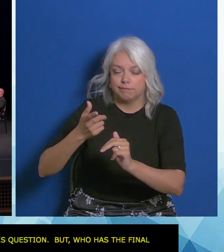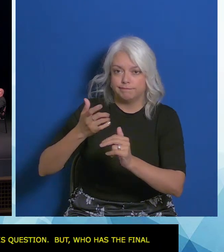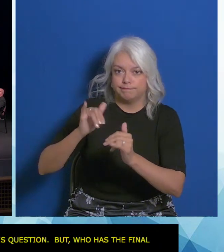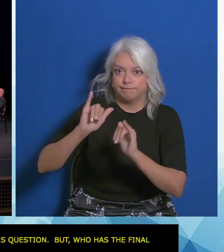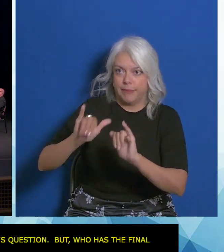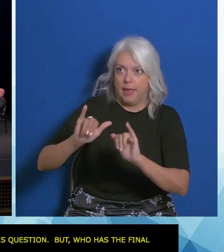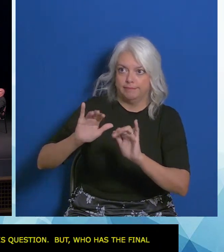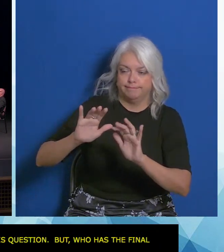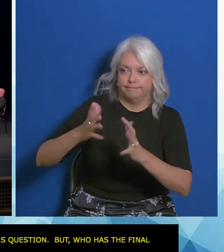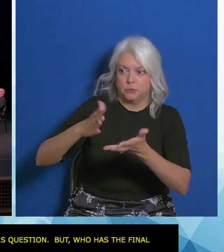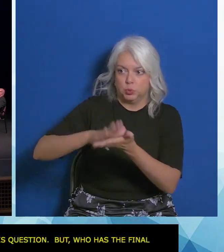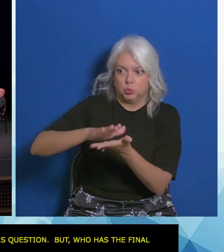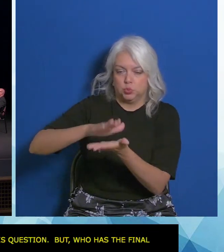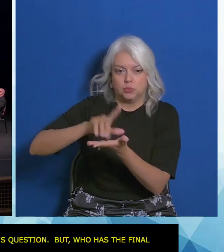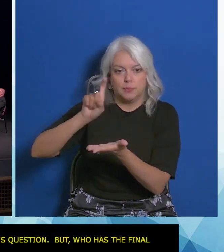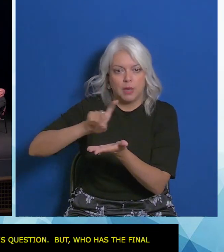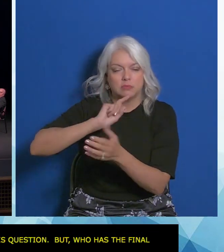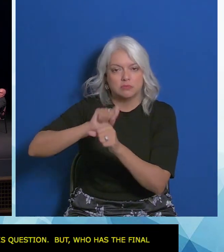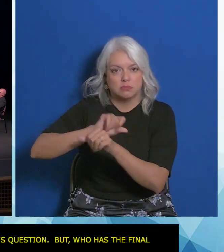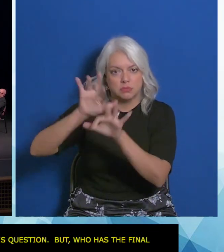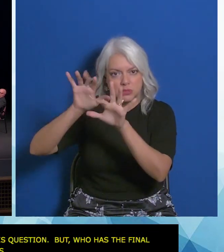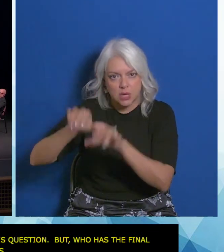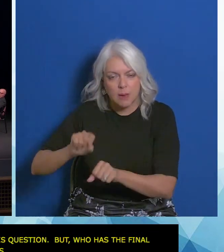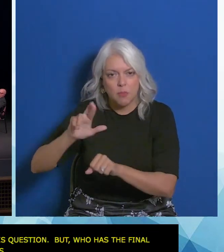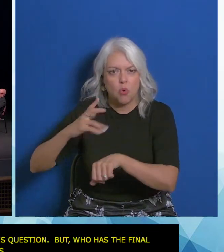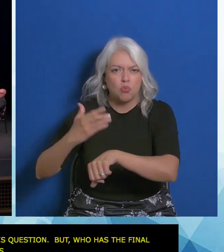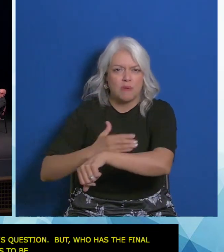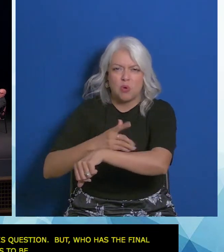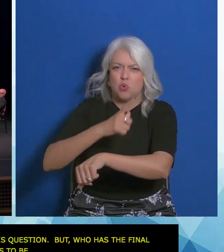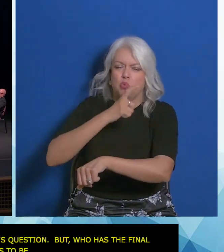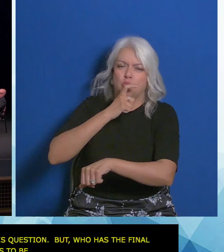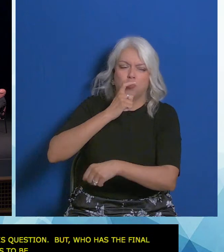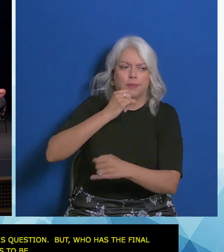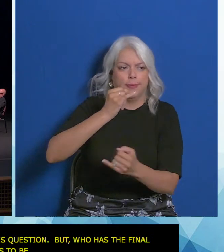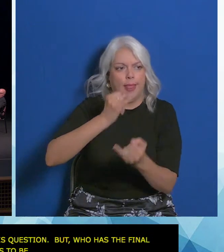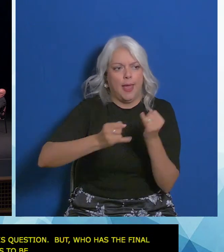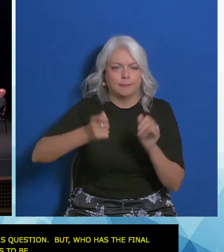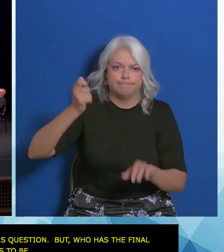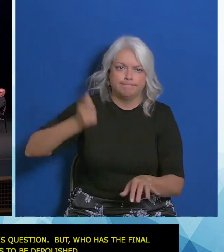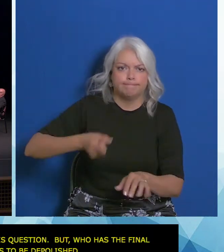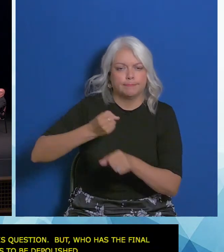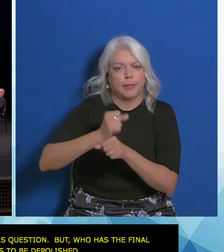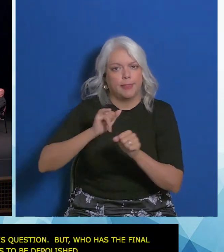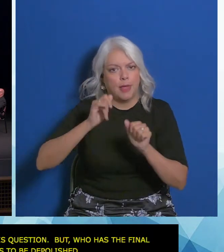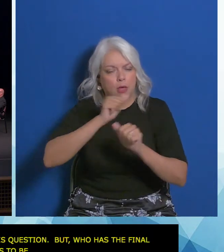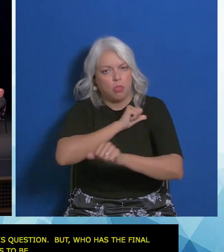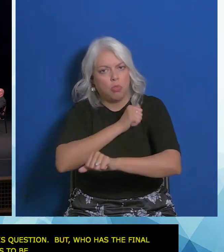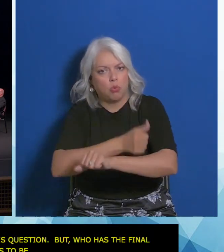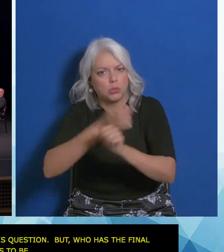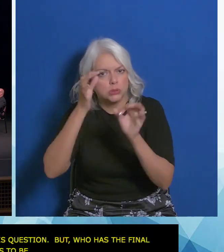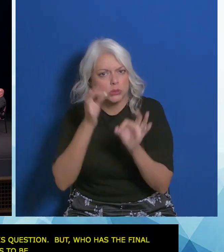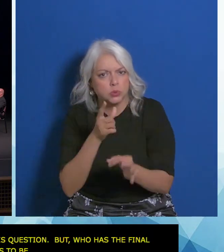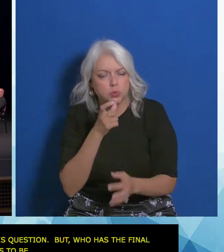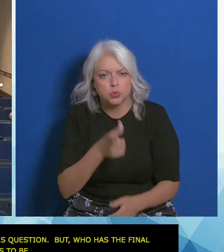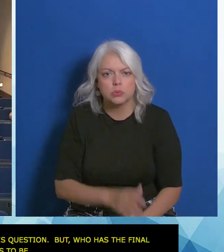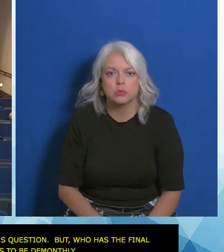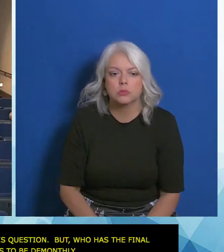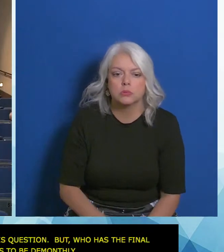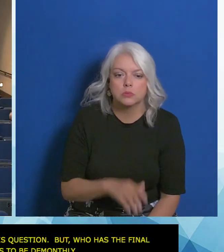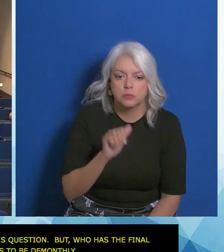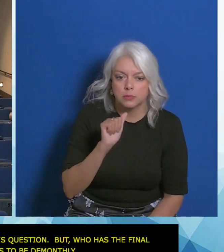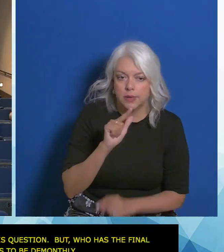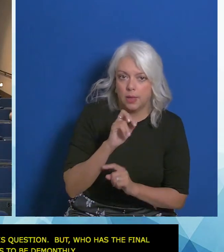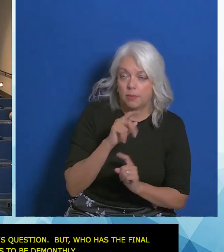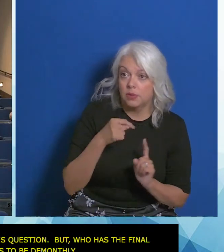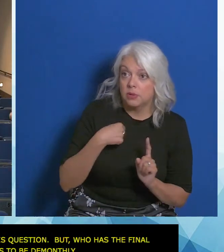institution needs to be demolished or renovated? Who has the ultimate authority to make that type of decision? We are in